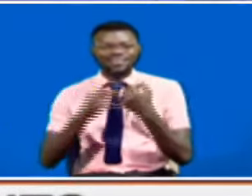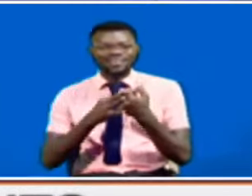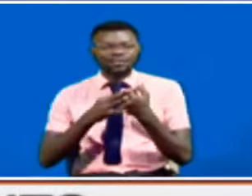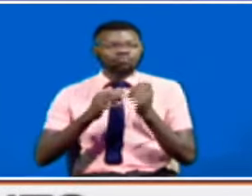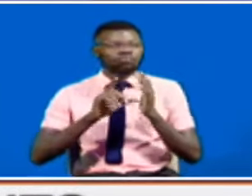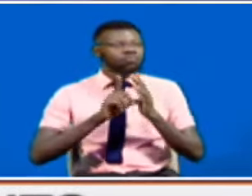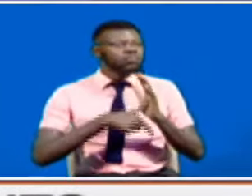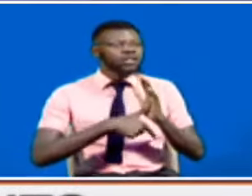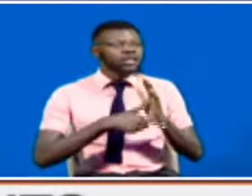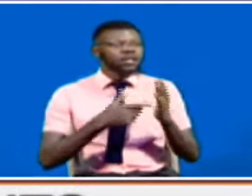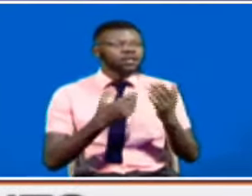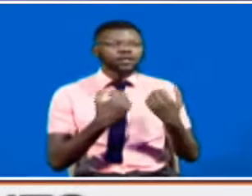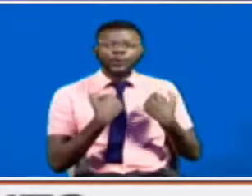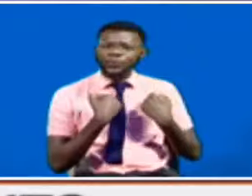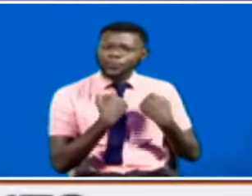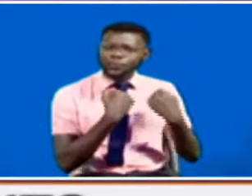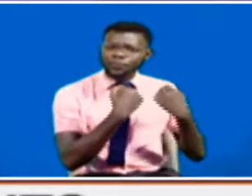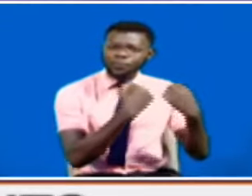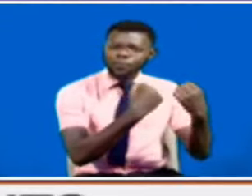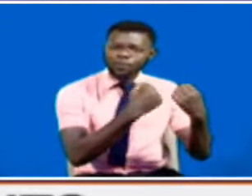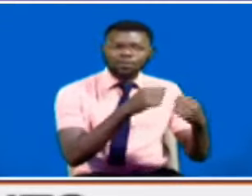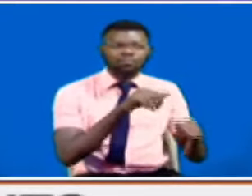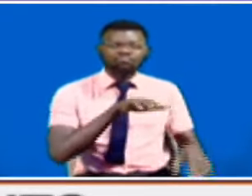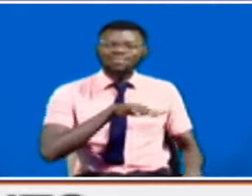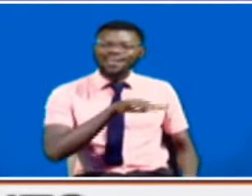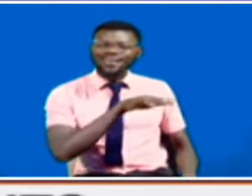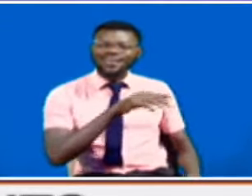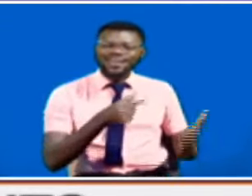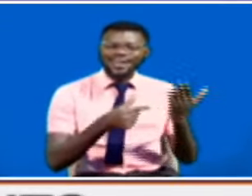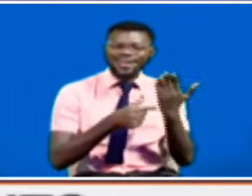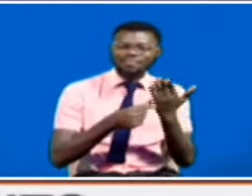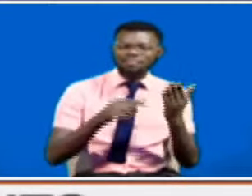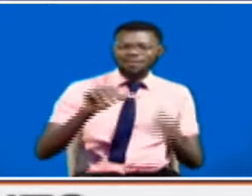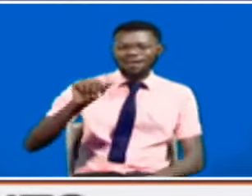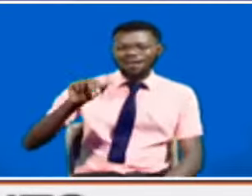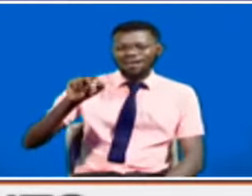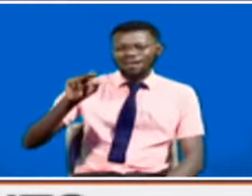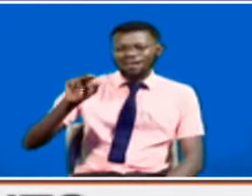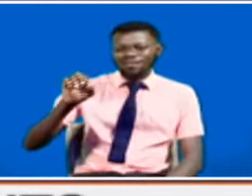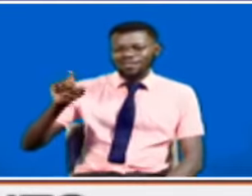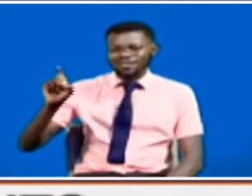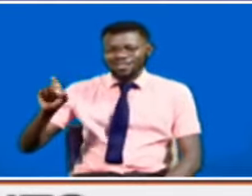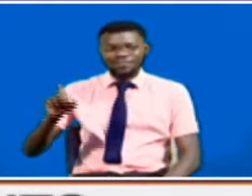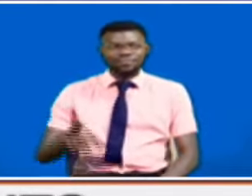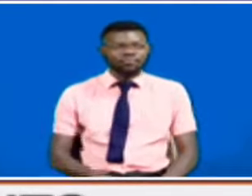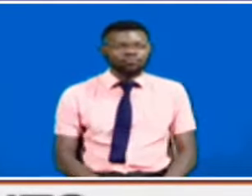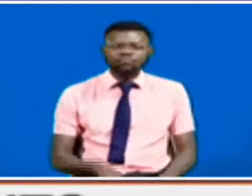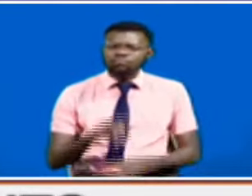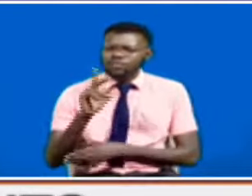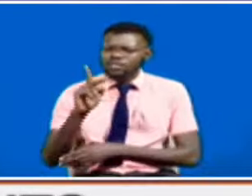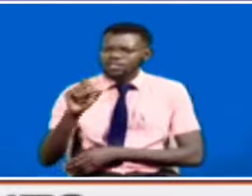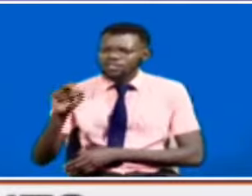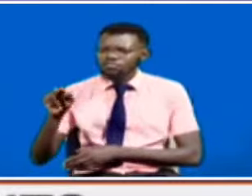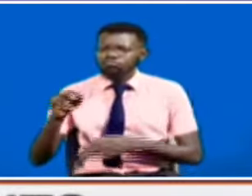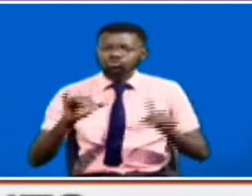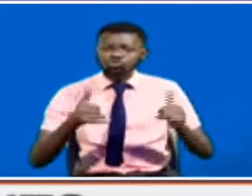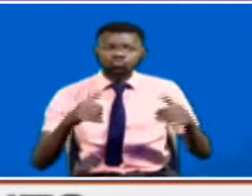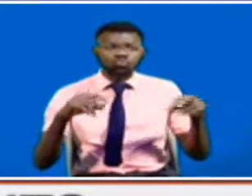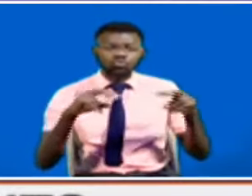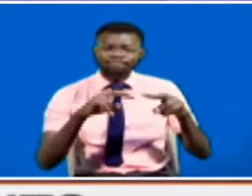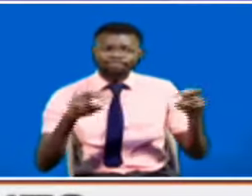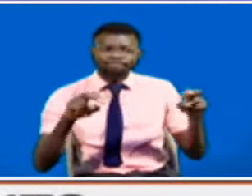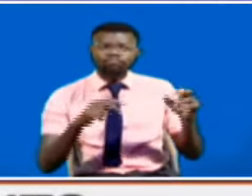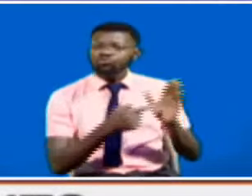reportedly sped off to Annex area. At Grand Mayamir Guest House, KTN News established that Kiptum's